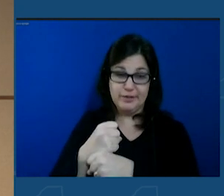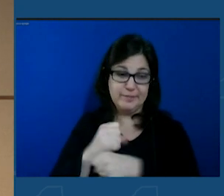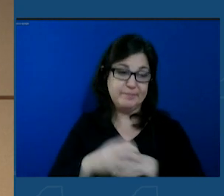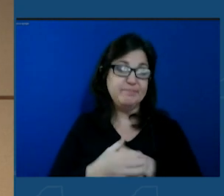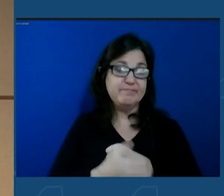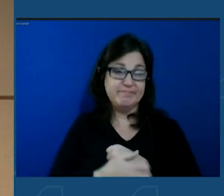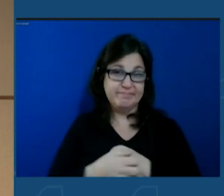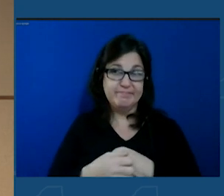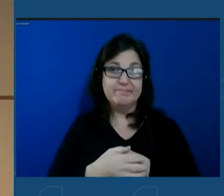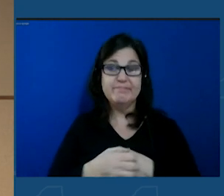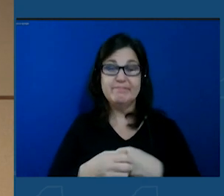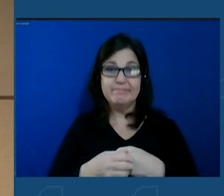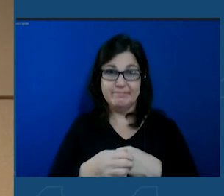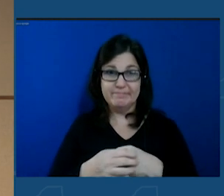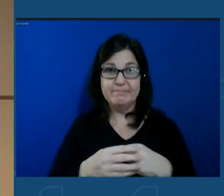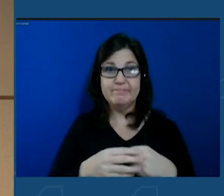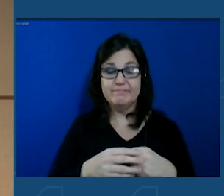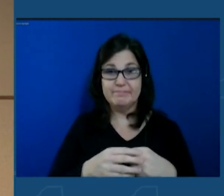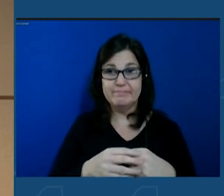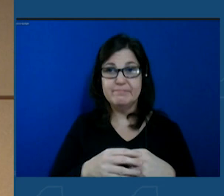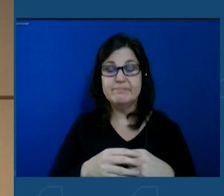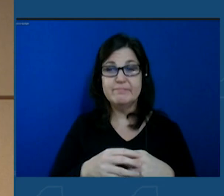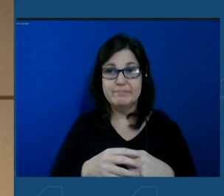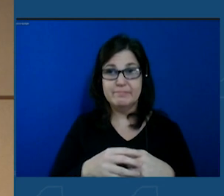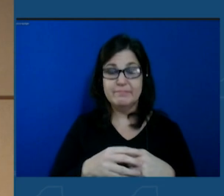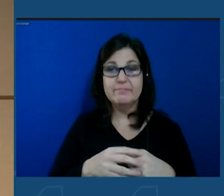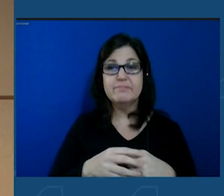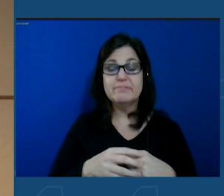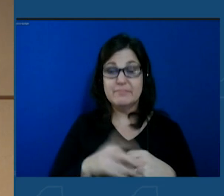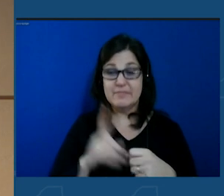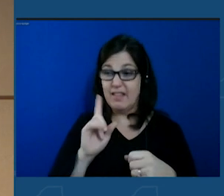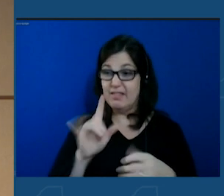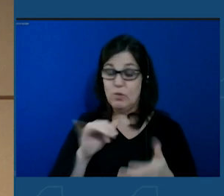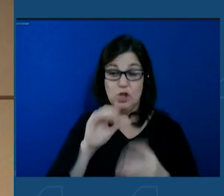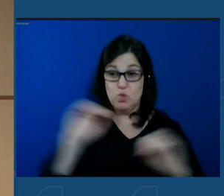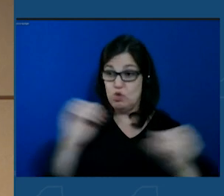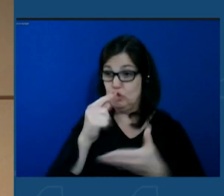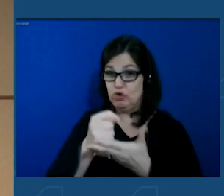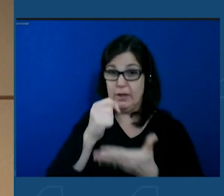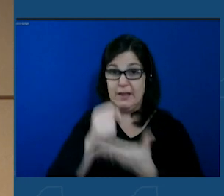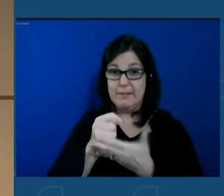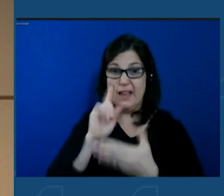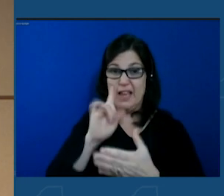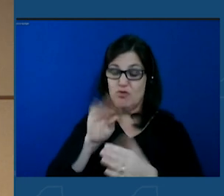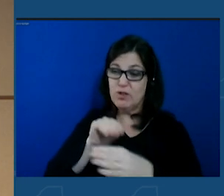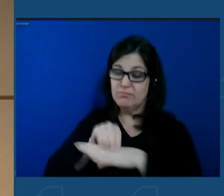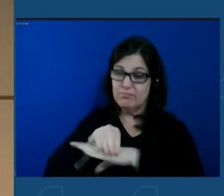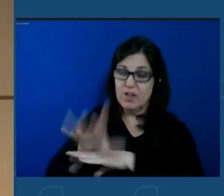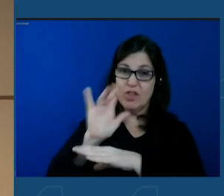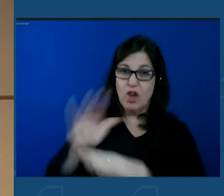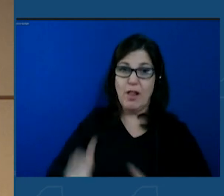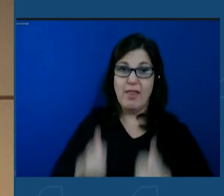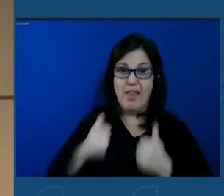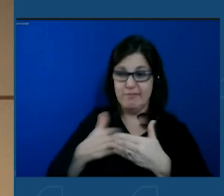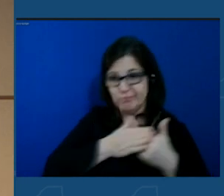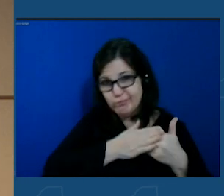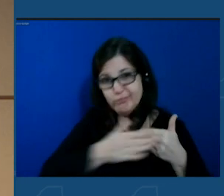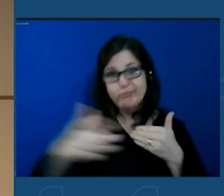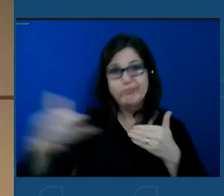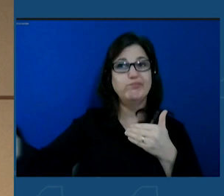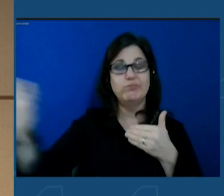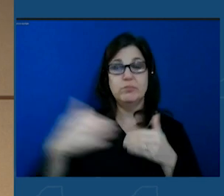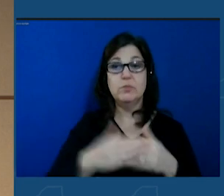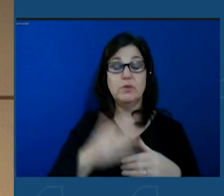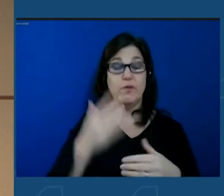Untreated mental illness can have long-lasting effects on a teenager's life. For instance, we know that high